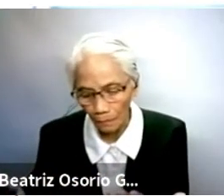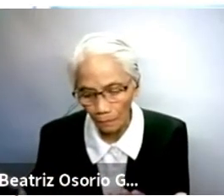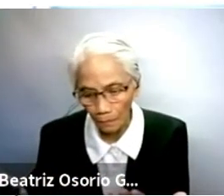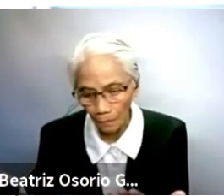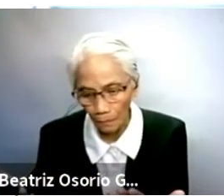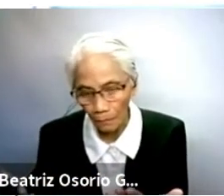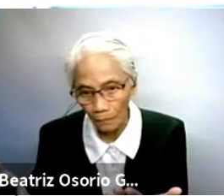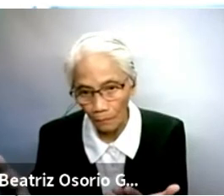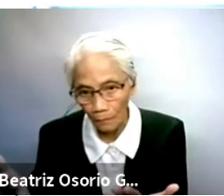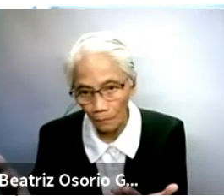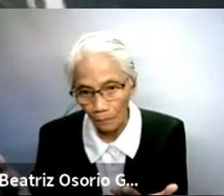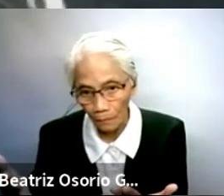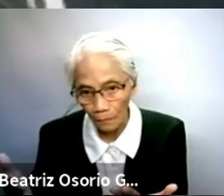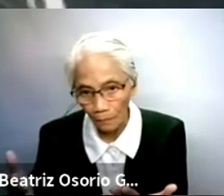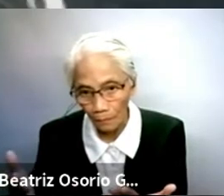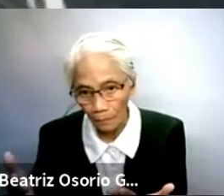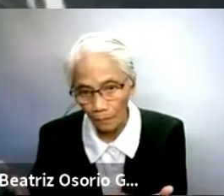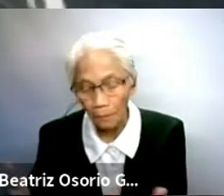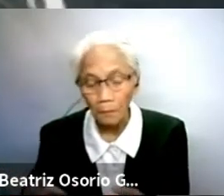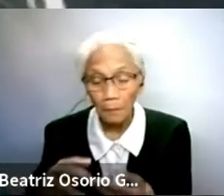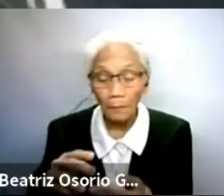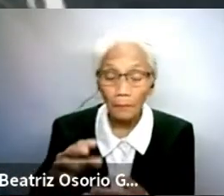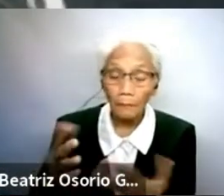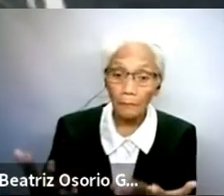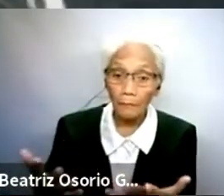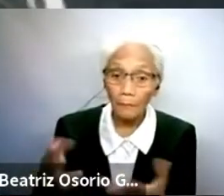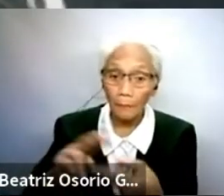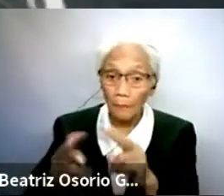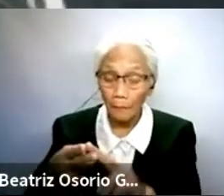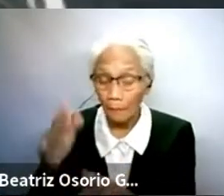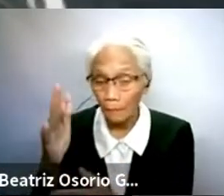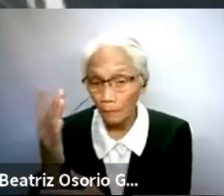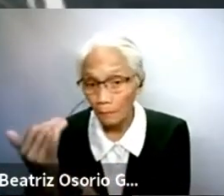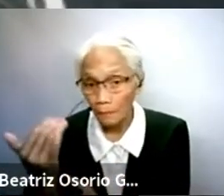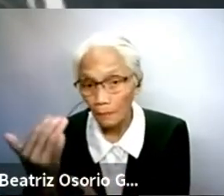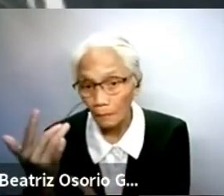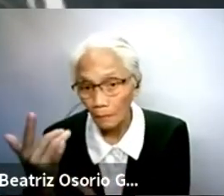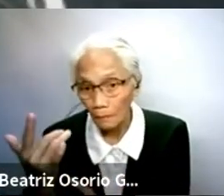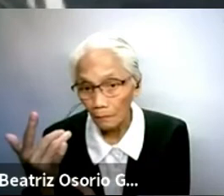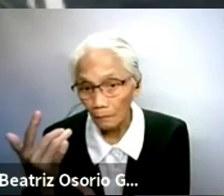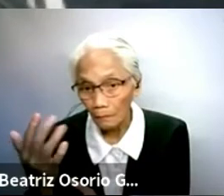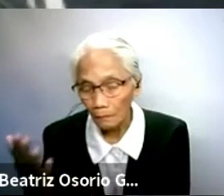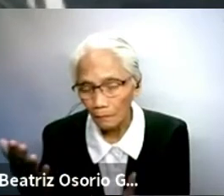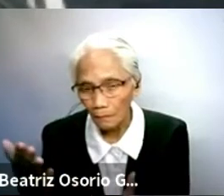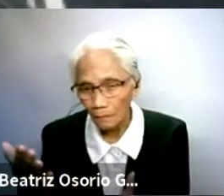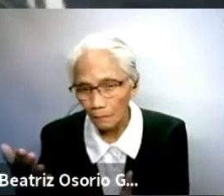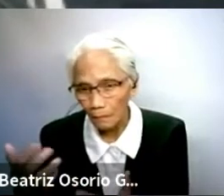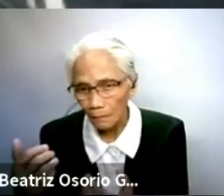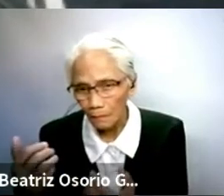endorsement of the DC number 25. I think yes, Madam Yuyum, that's quite right